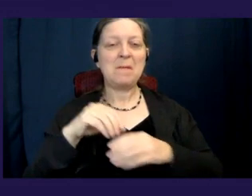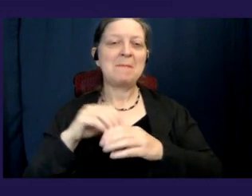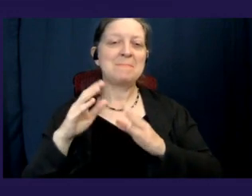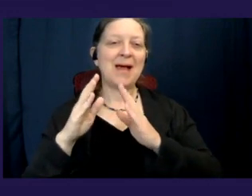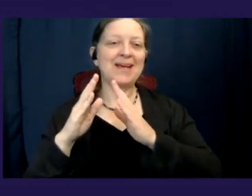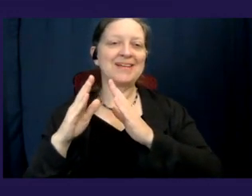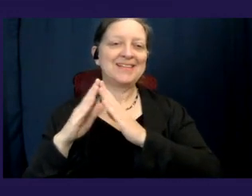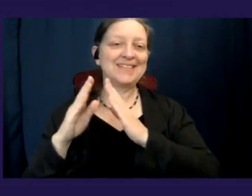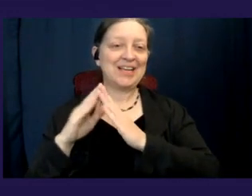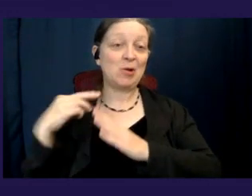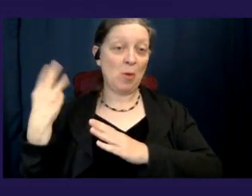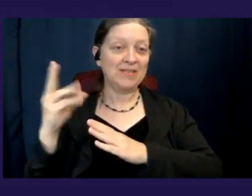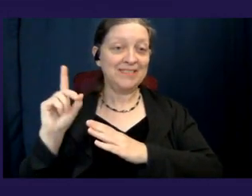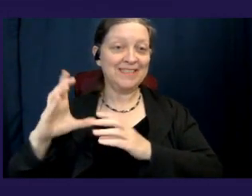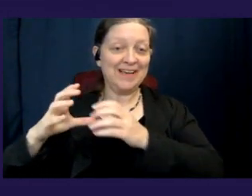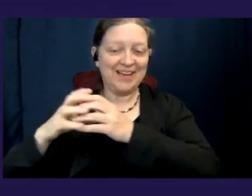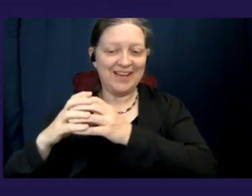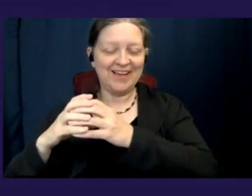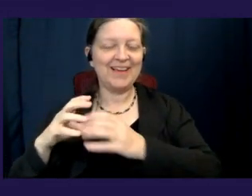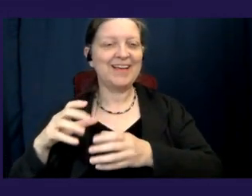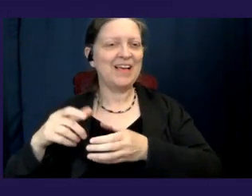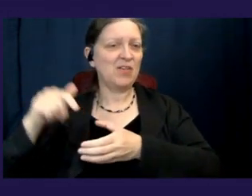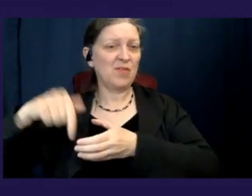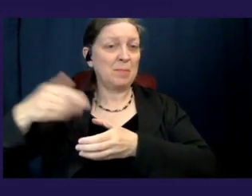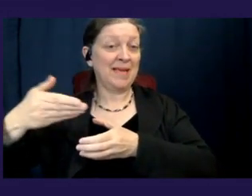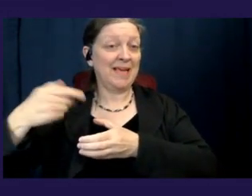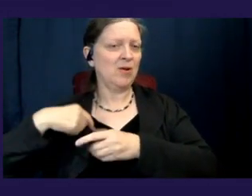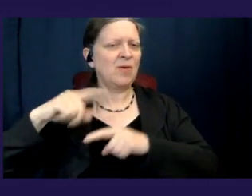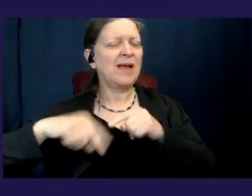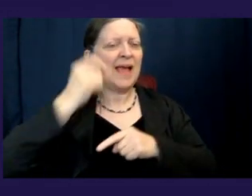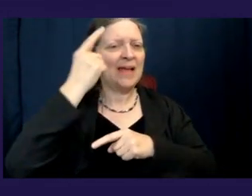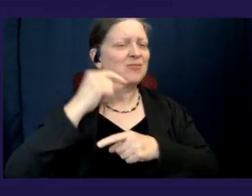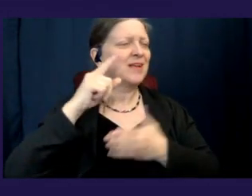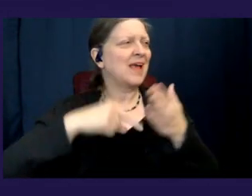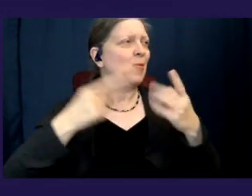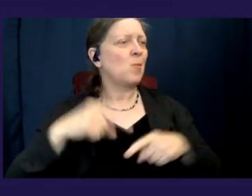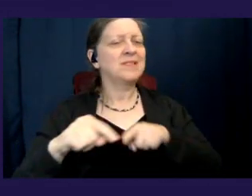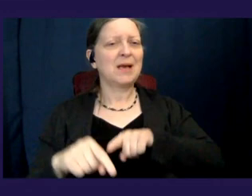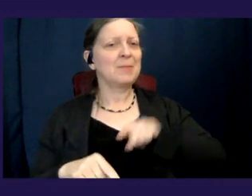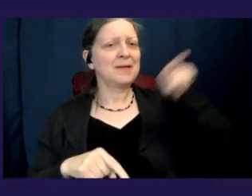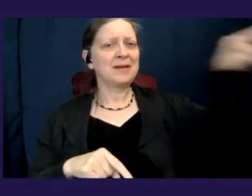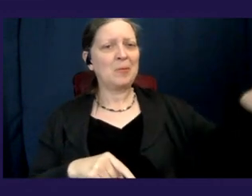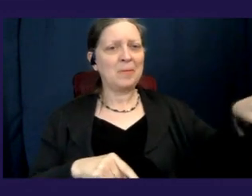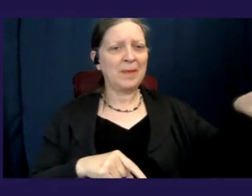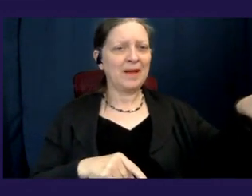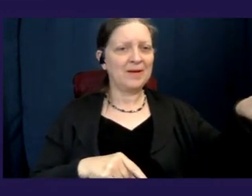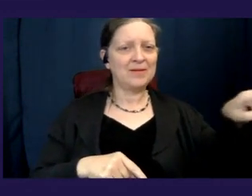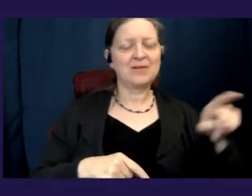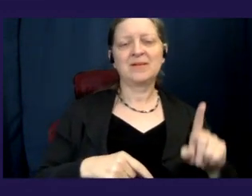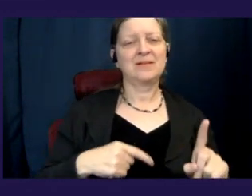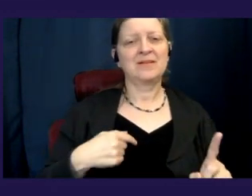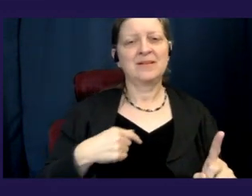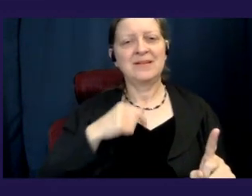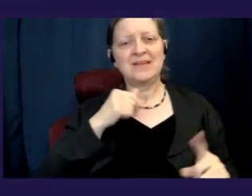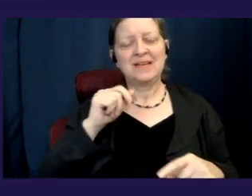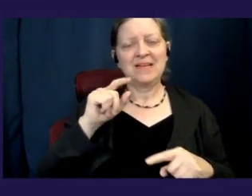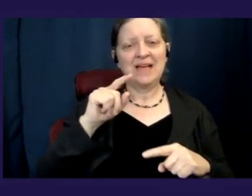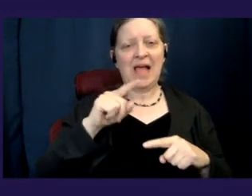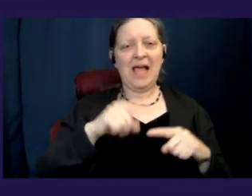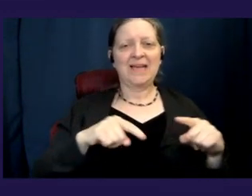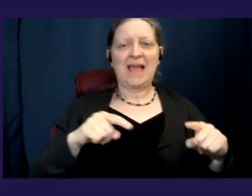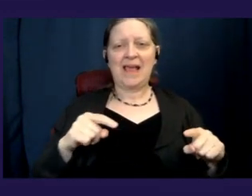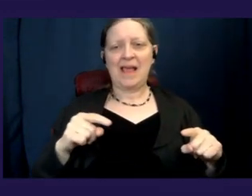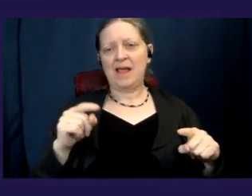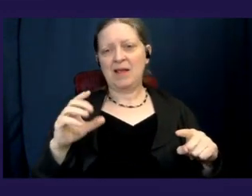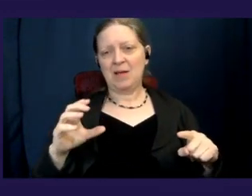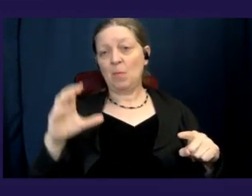From my chair in Washington, I can't understand what the need is. I can't presume to understand.